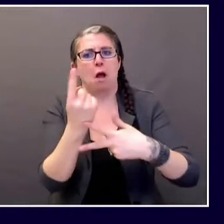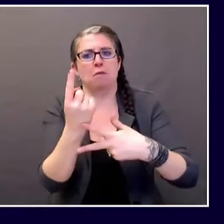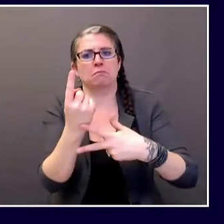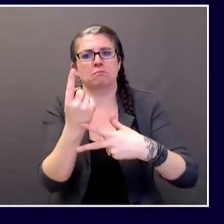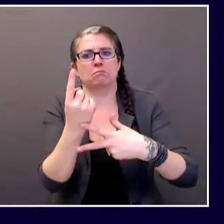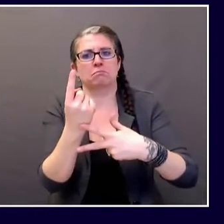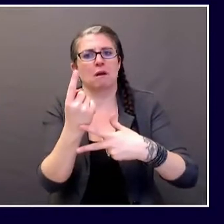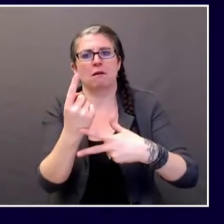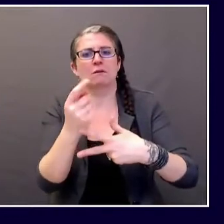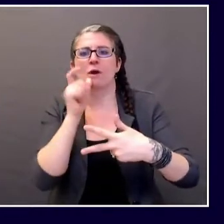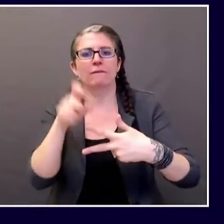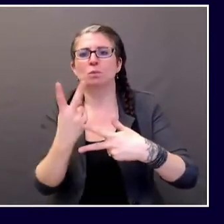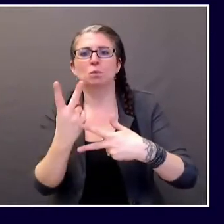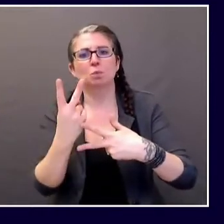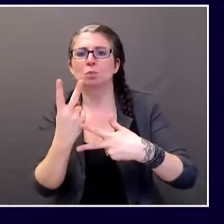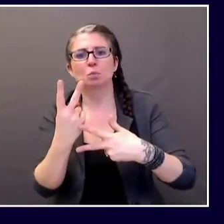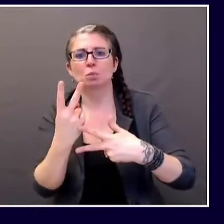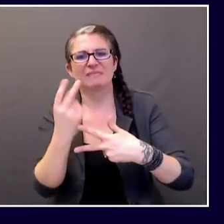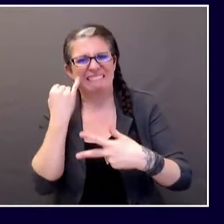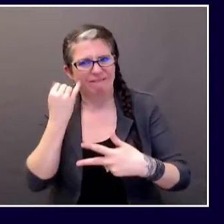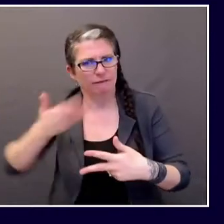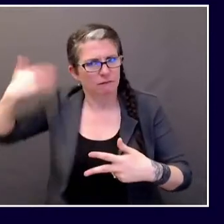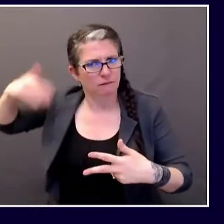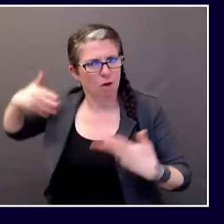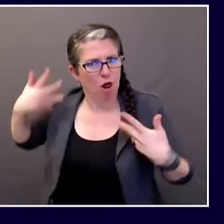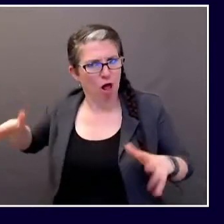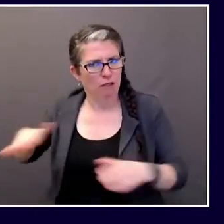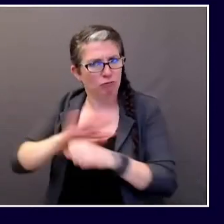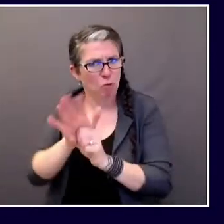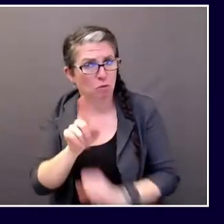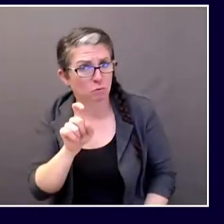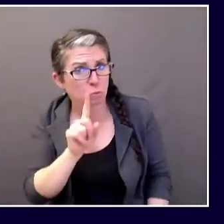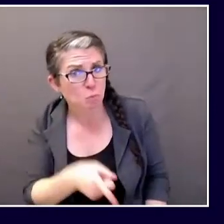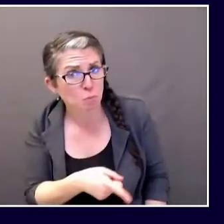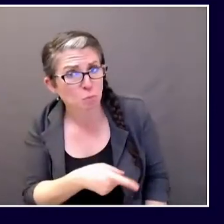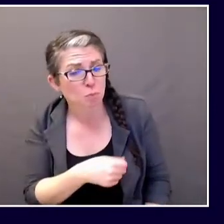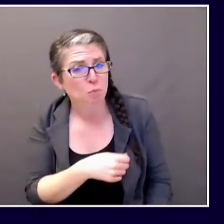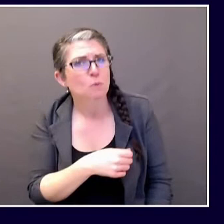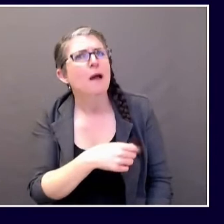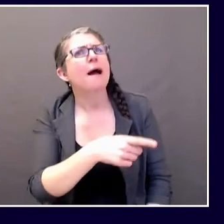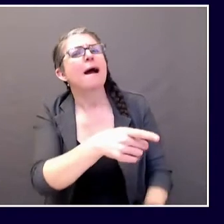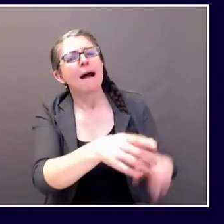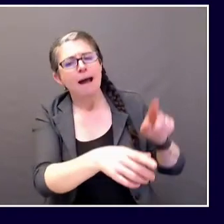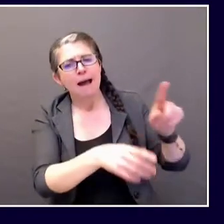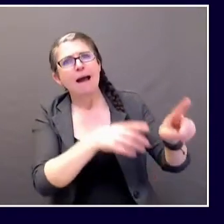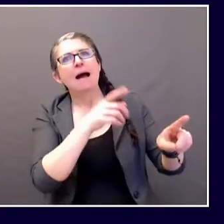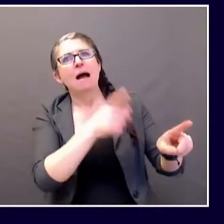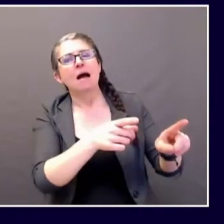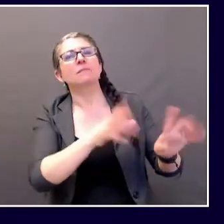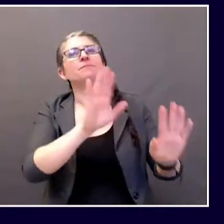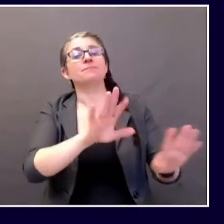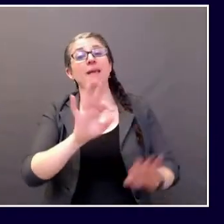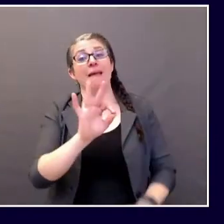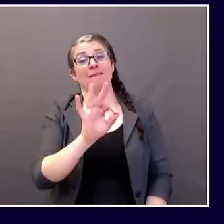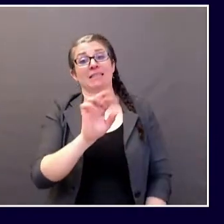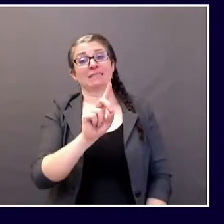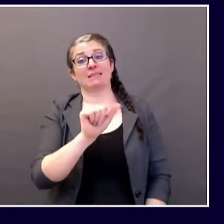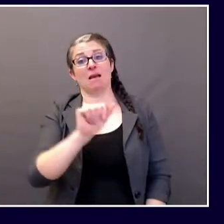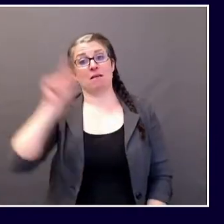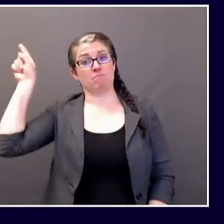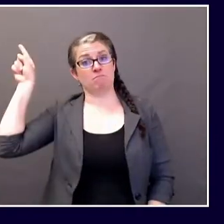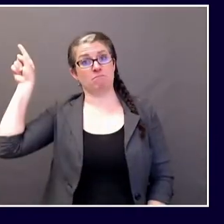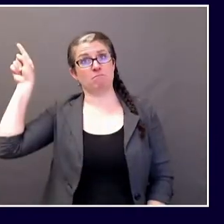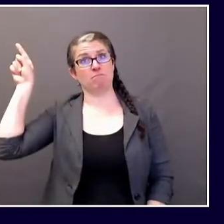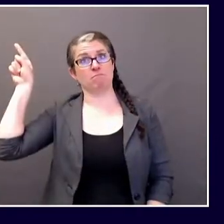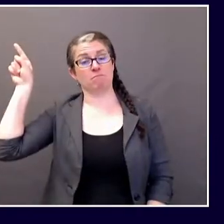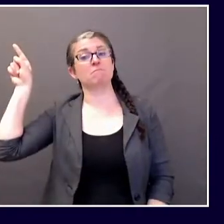the FDA's emergency use authorization documents, and FDA has said, and Dr. Fauci himself even has